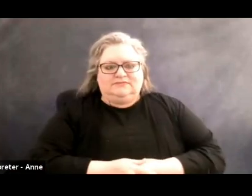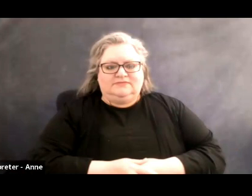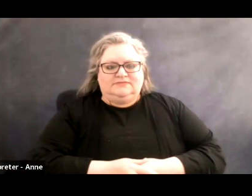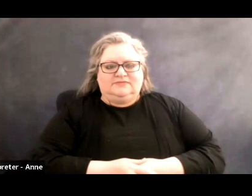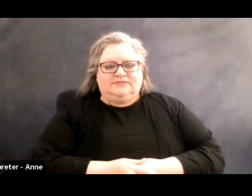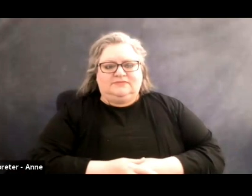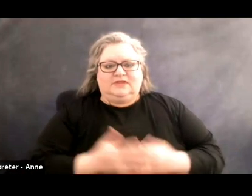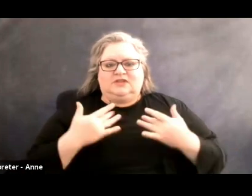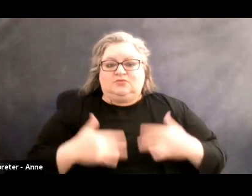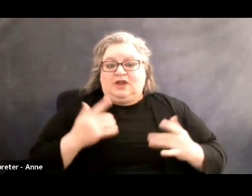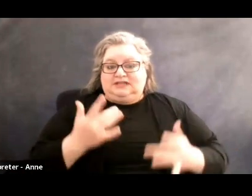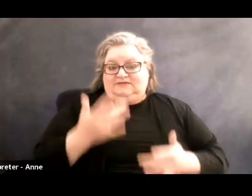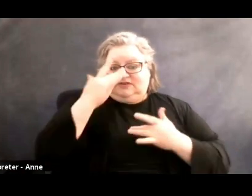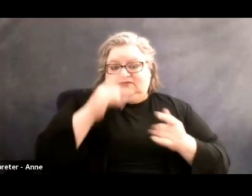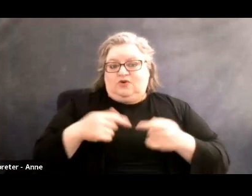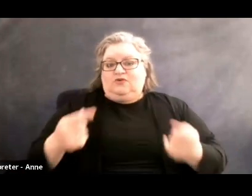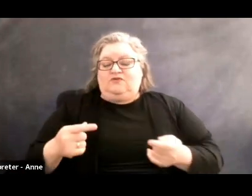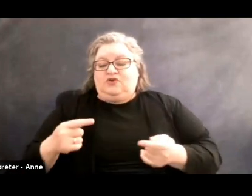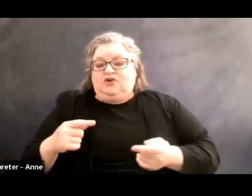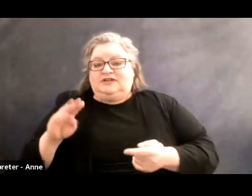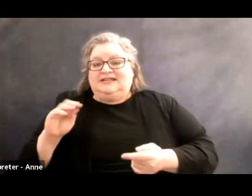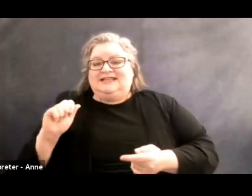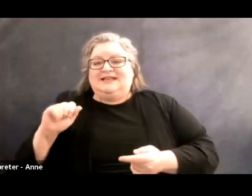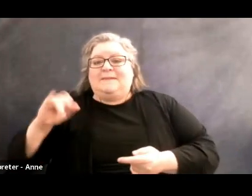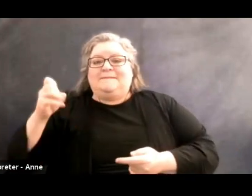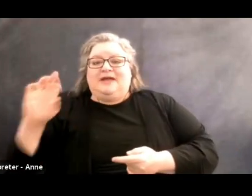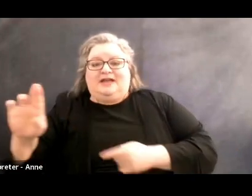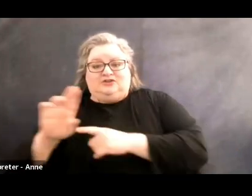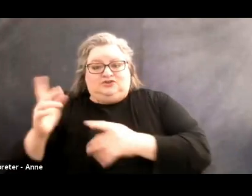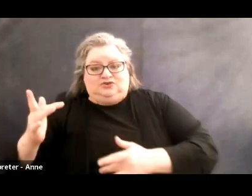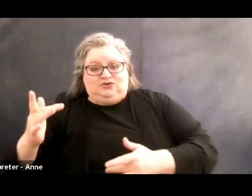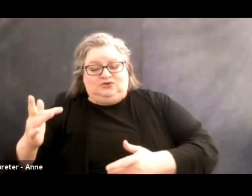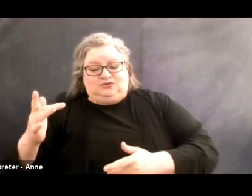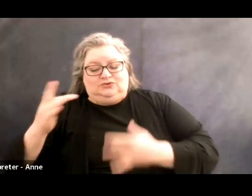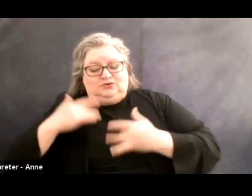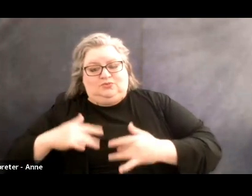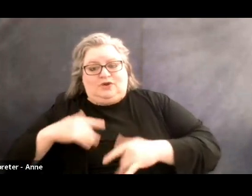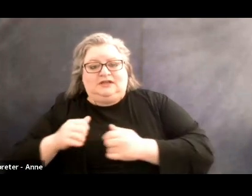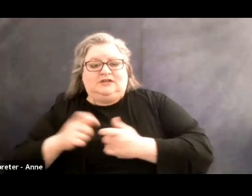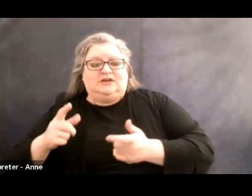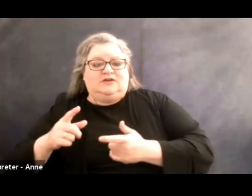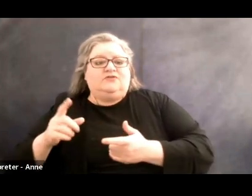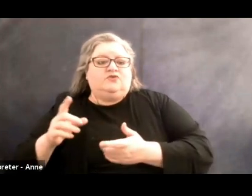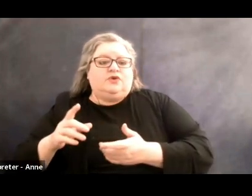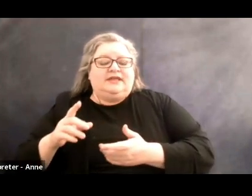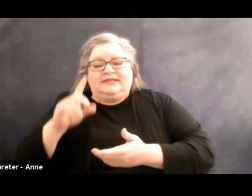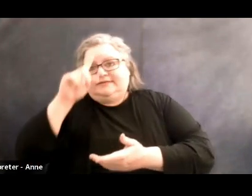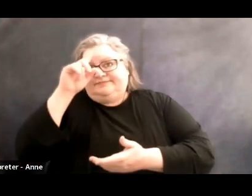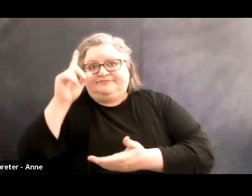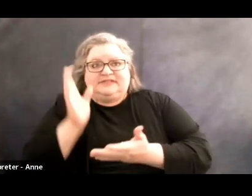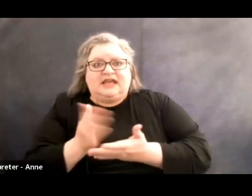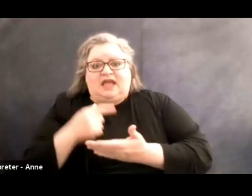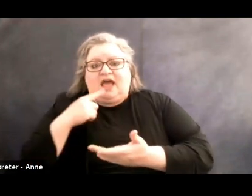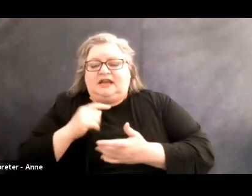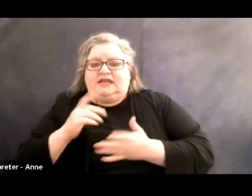Depressive disorder versus major depressive episodes with psychotic episodes. There's many